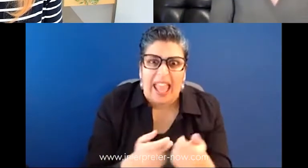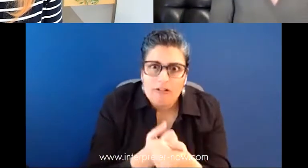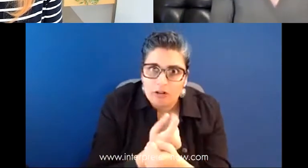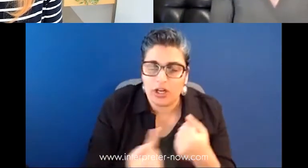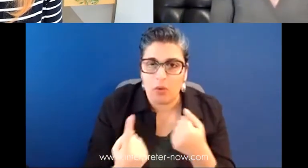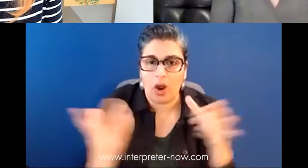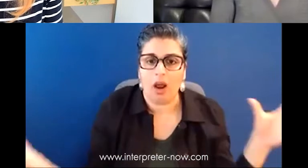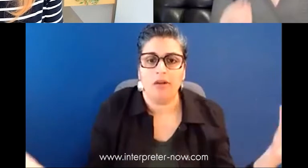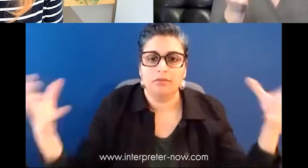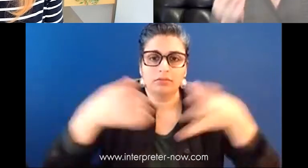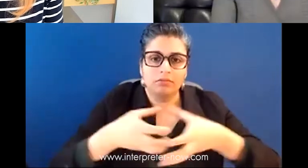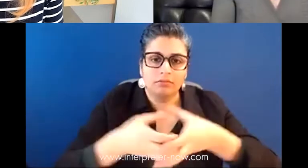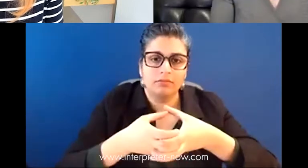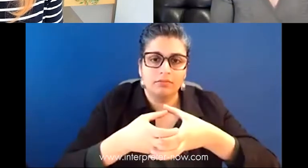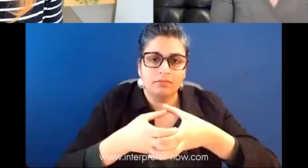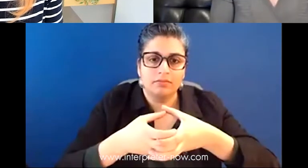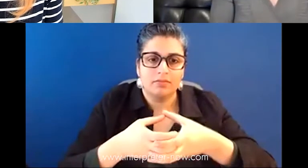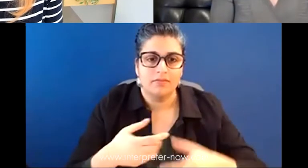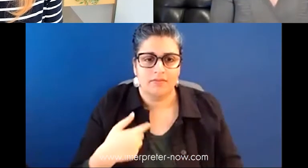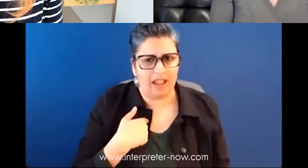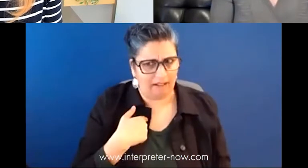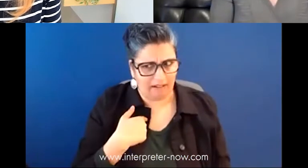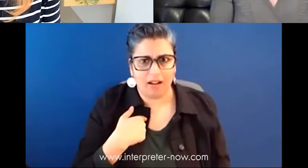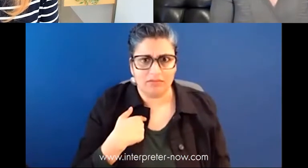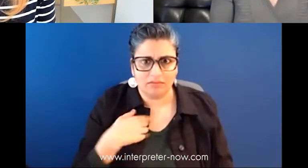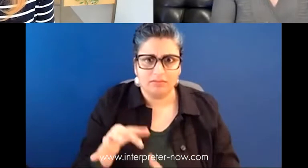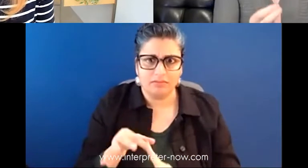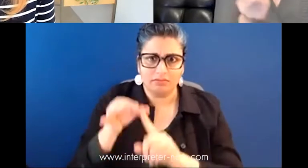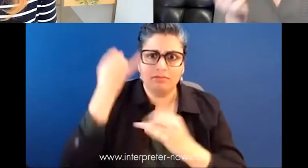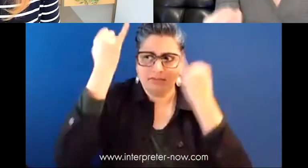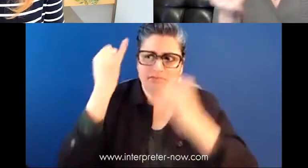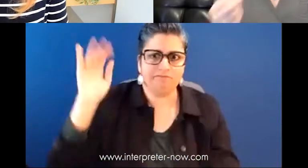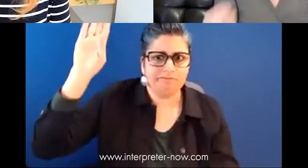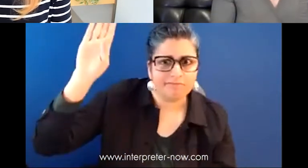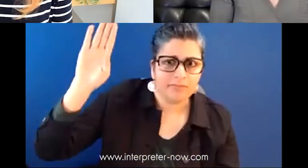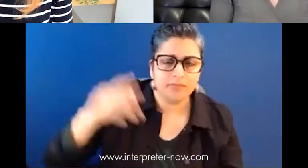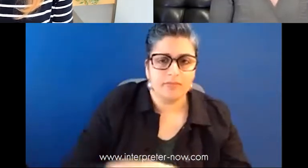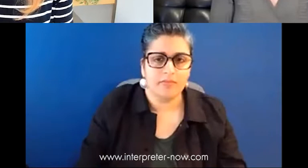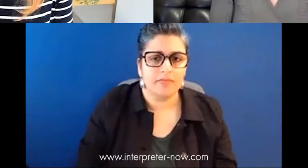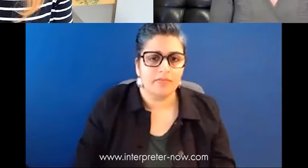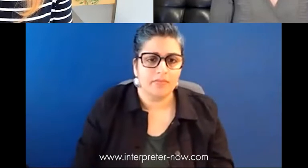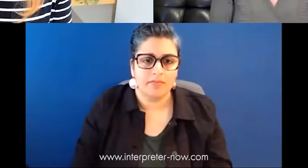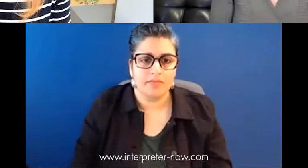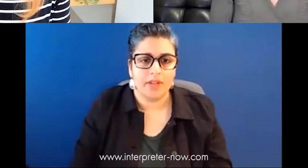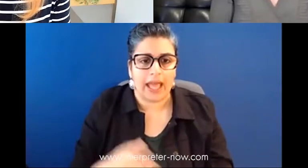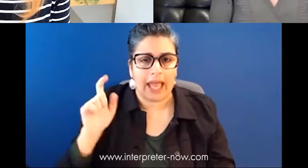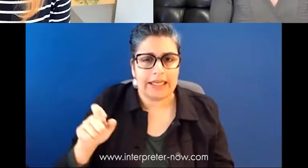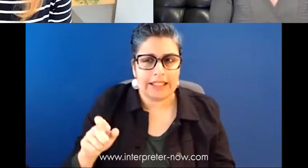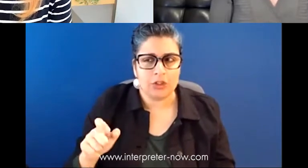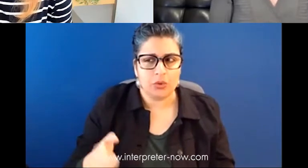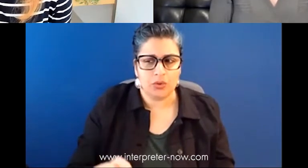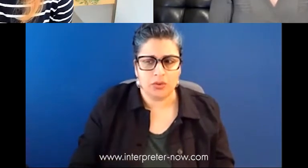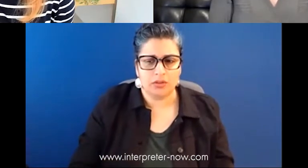the fold of, I've got a unique idea too. And I need to think more for myself.